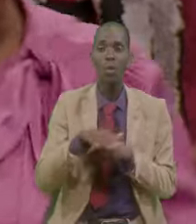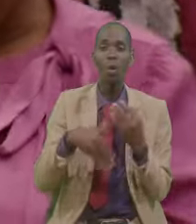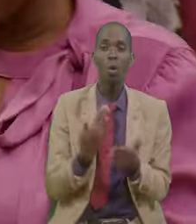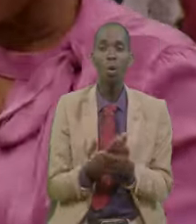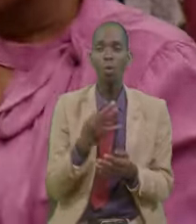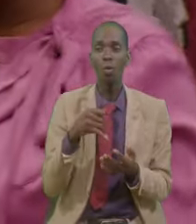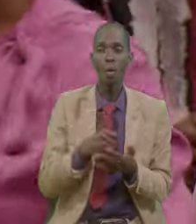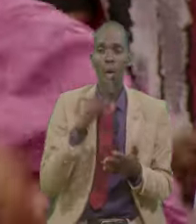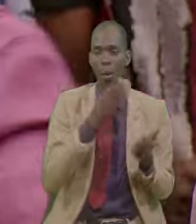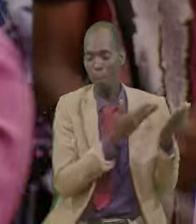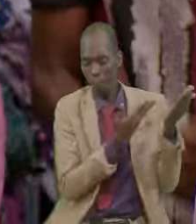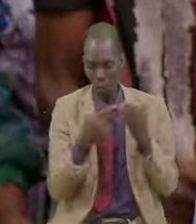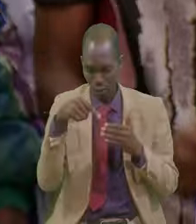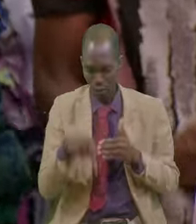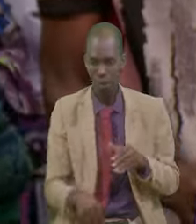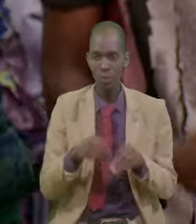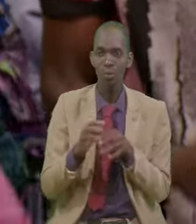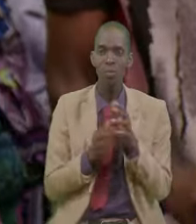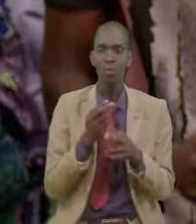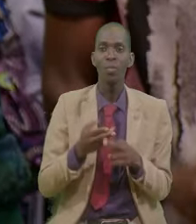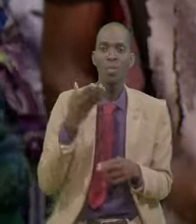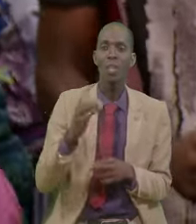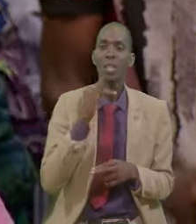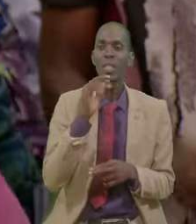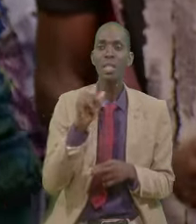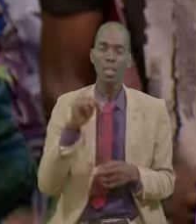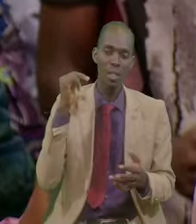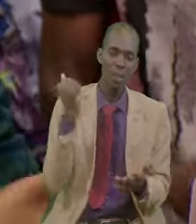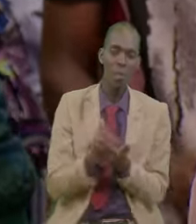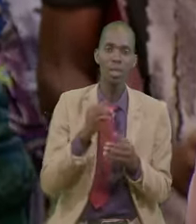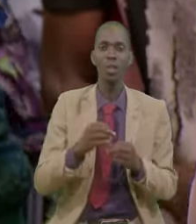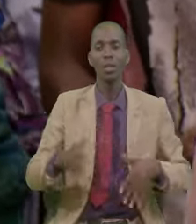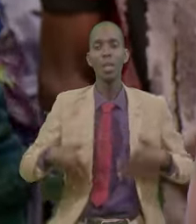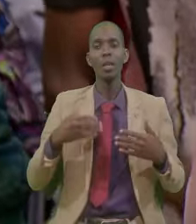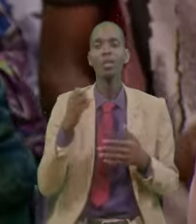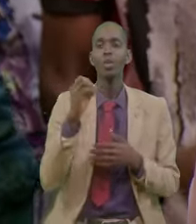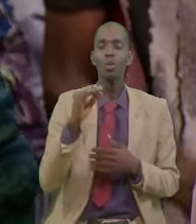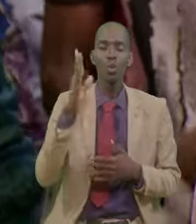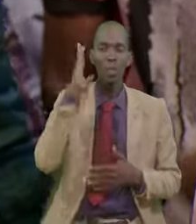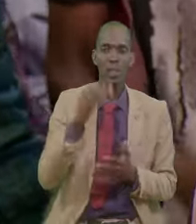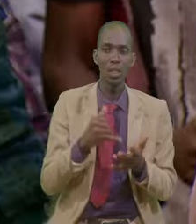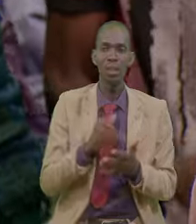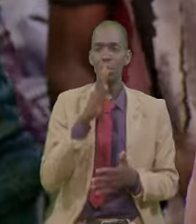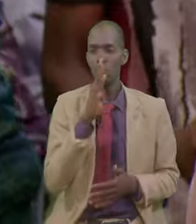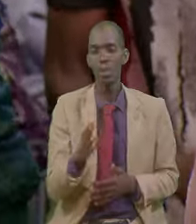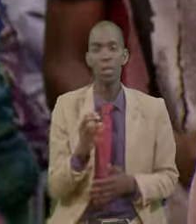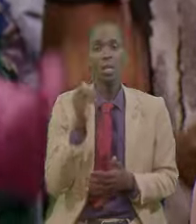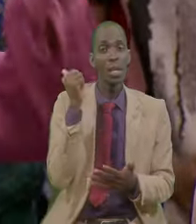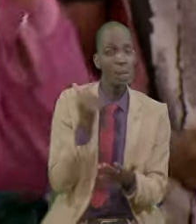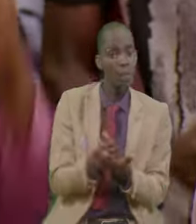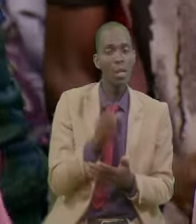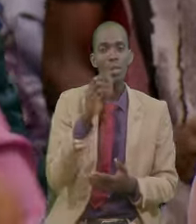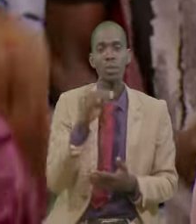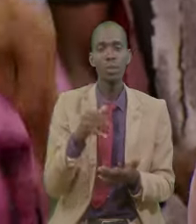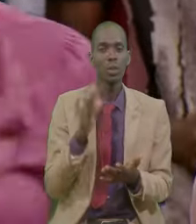down tonight. There's an amen in your life. Amen, so let it be. Amen. So let it be. Any sin